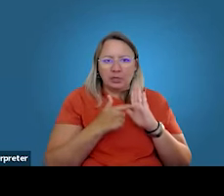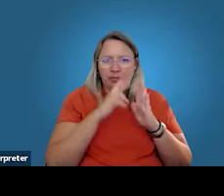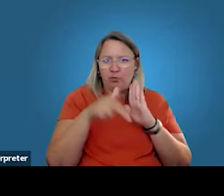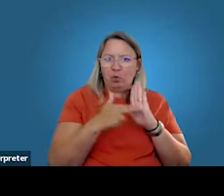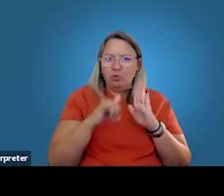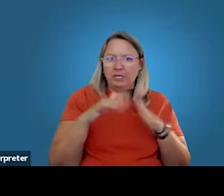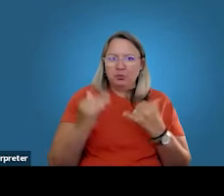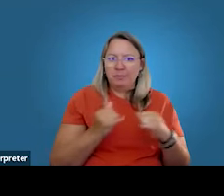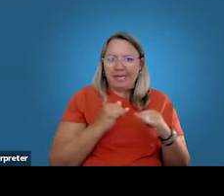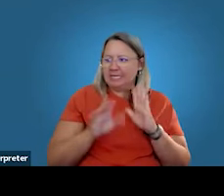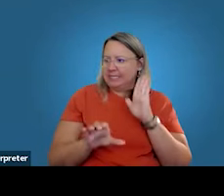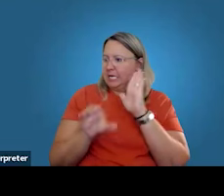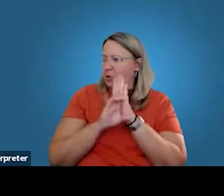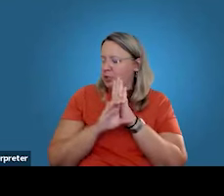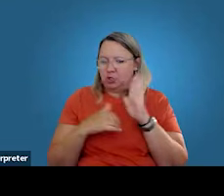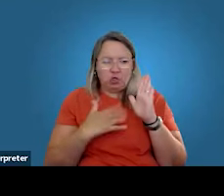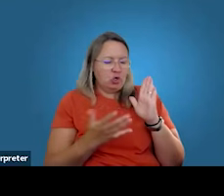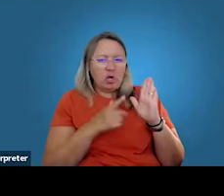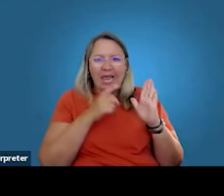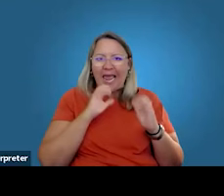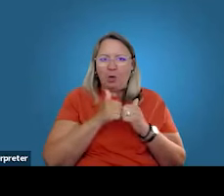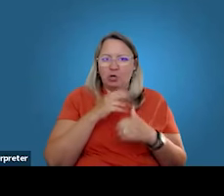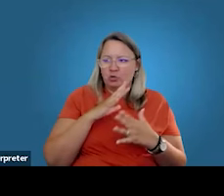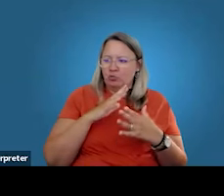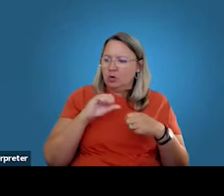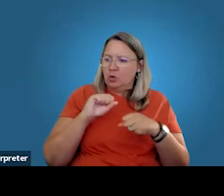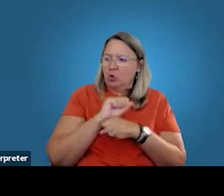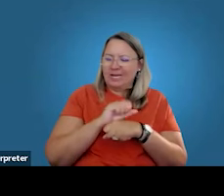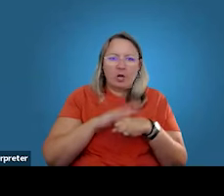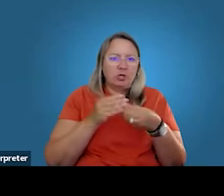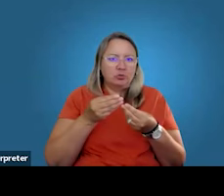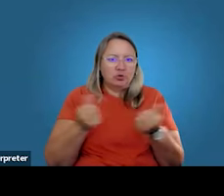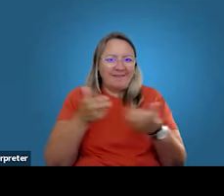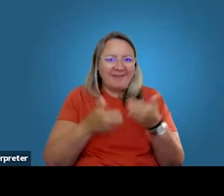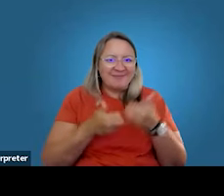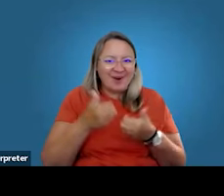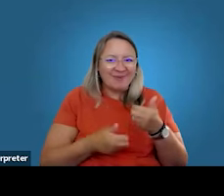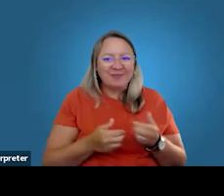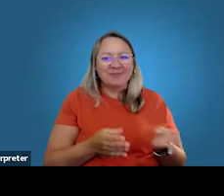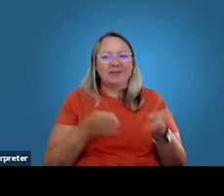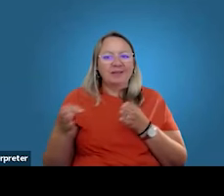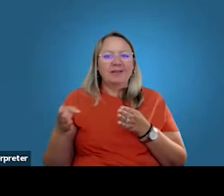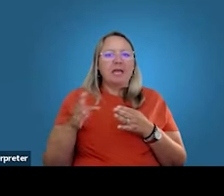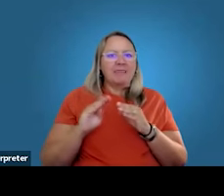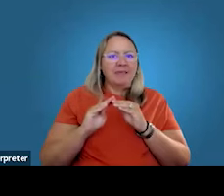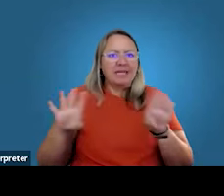you're playing as an organization in the face of that problem? How do you start your stories ending first so they've got a really clear outcome? How do you